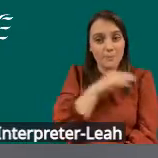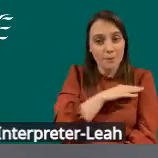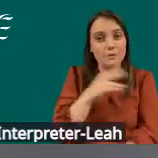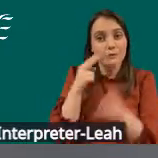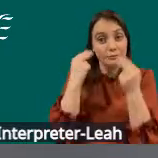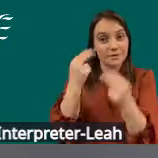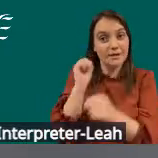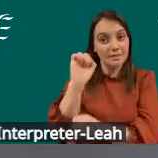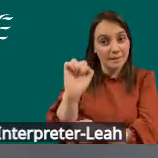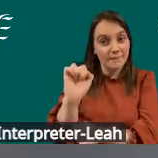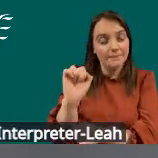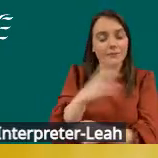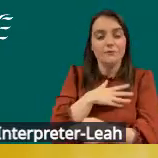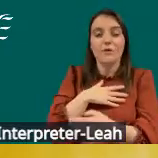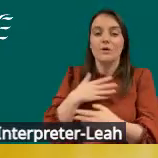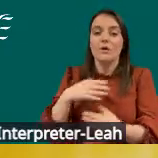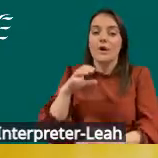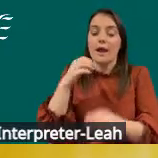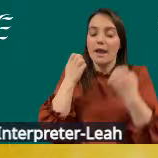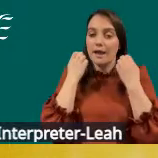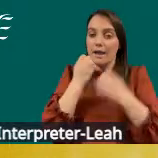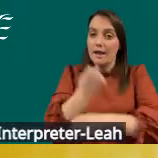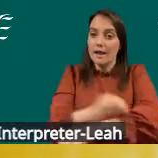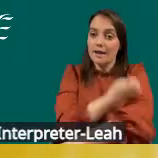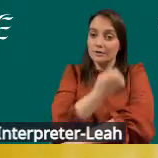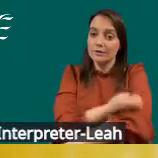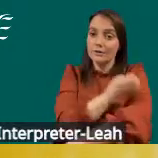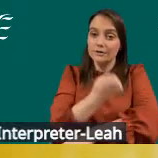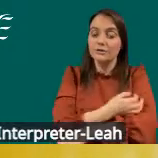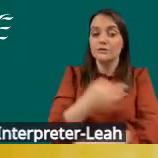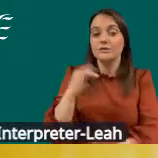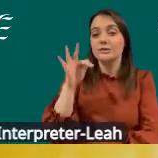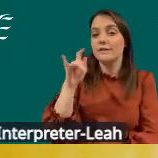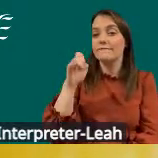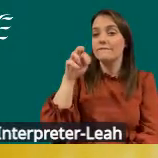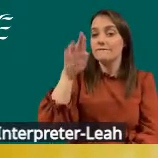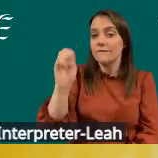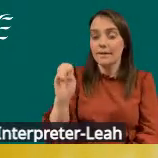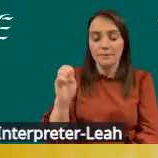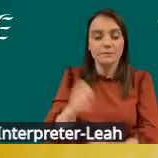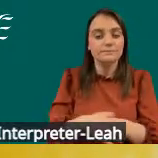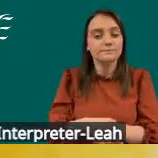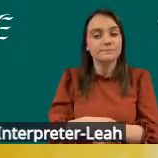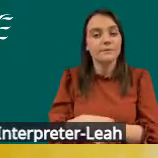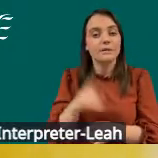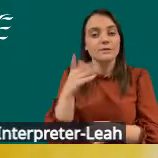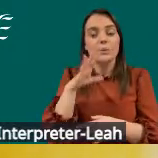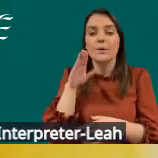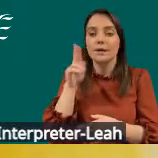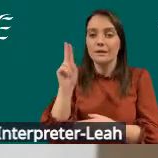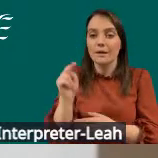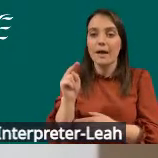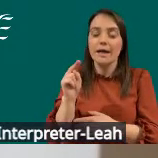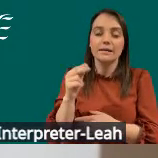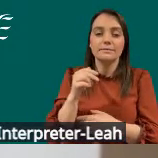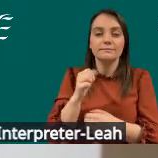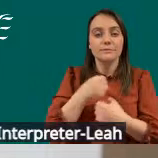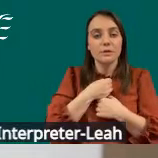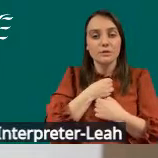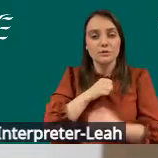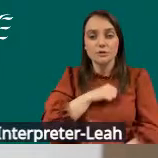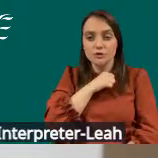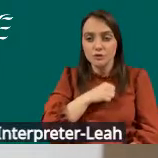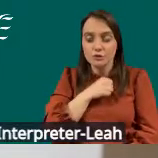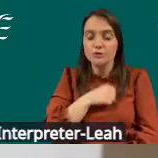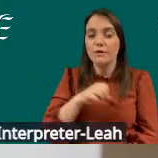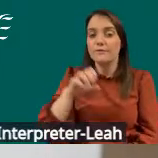for weight management. Aging can cause our GI system to slow and we suffer from constipation. We need plenty of fibre